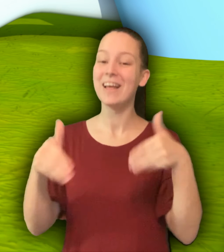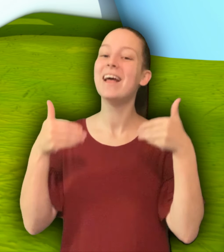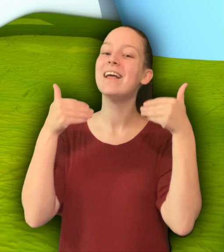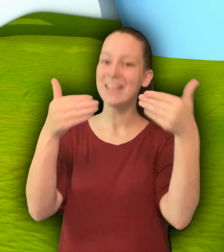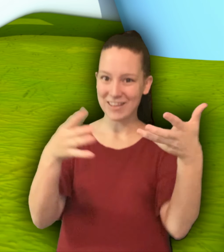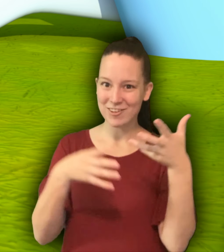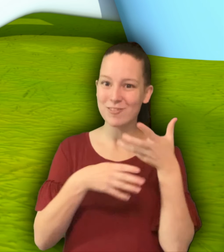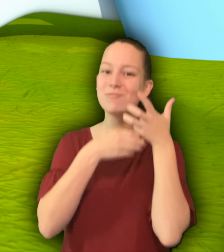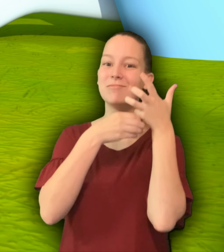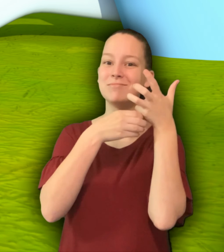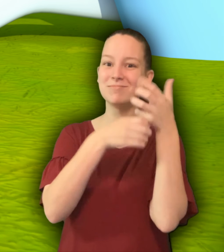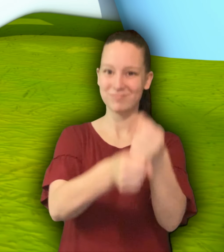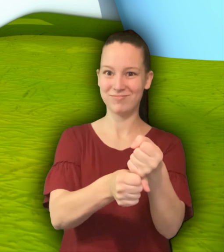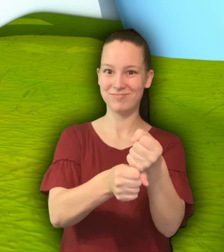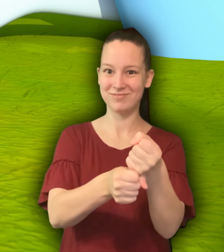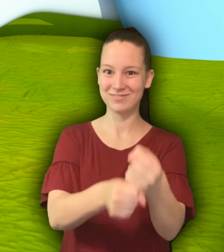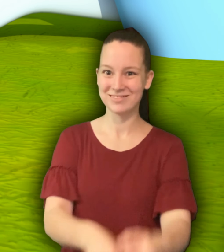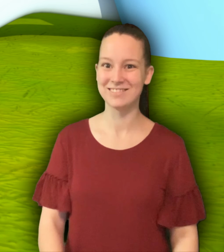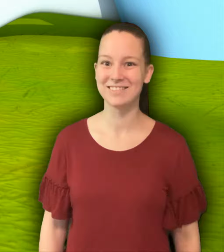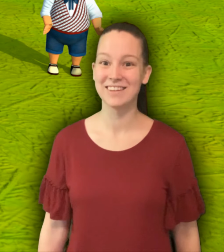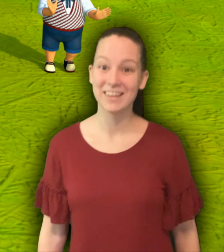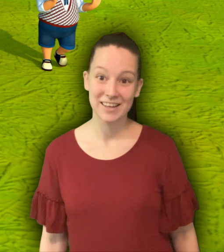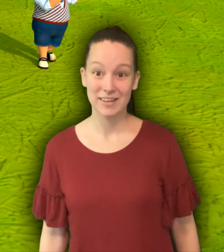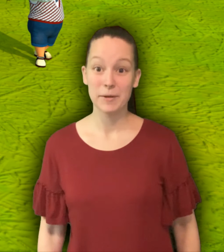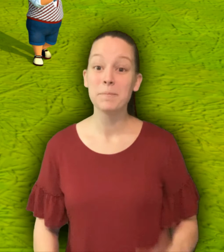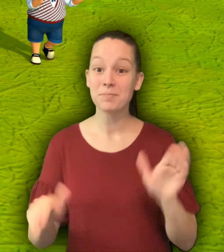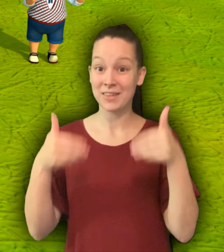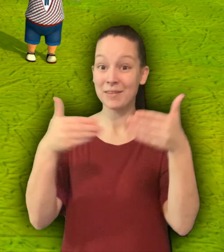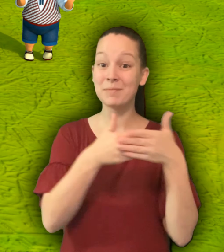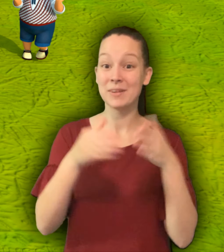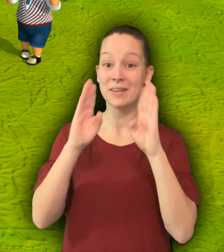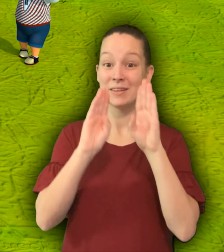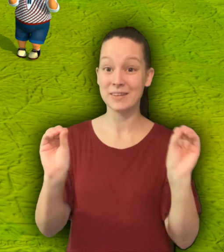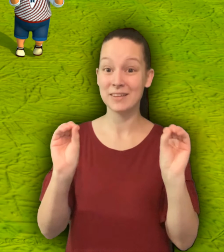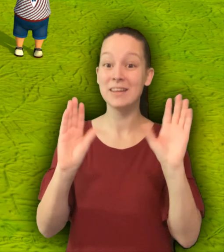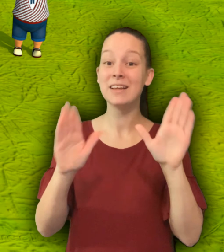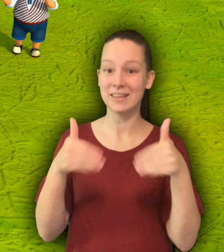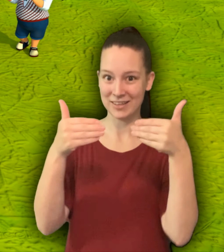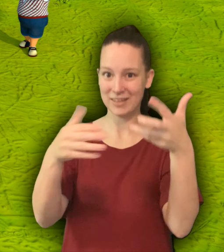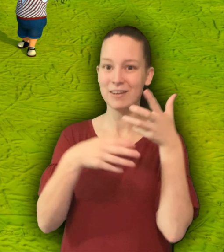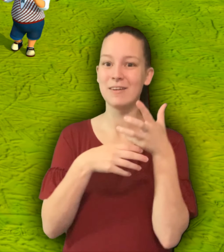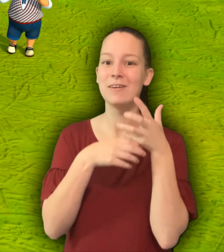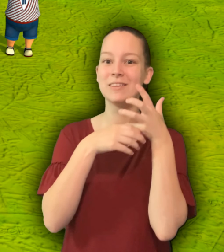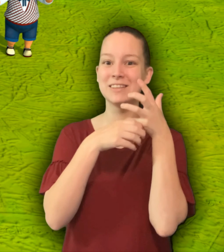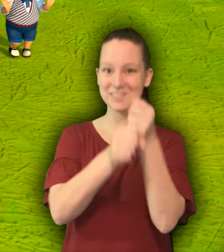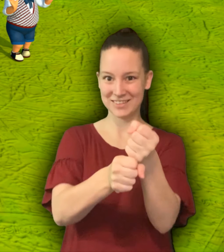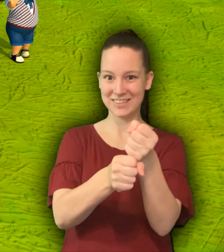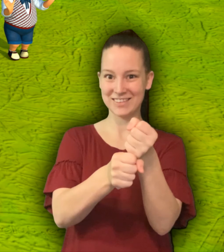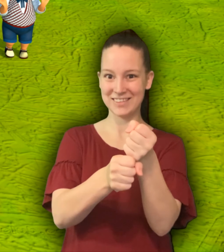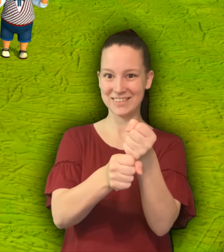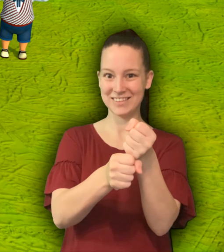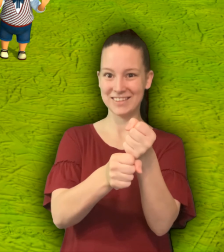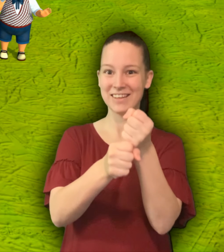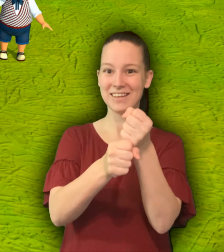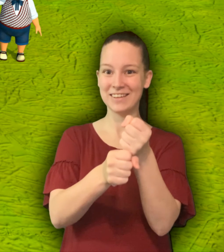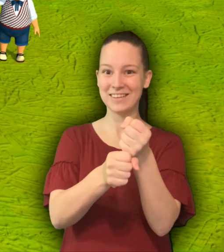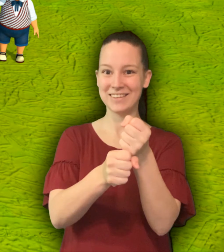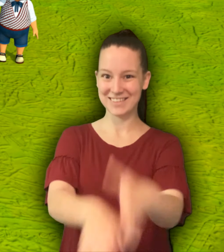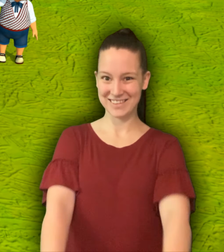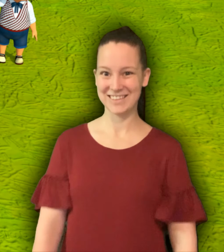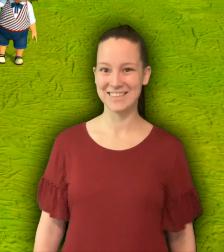boo, here we go hold on tight Here we go baby boo, here we go hold on tight